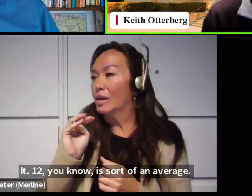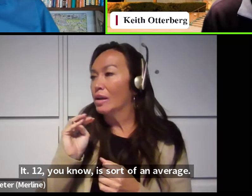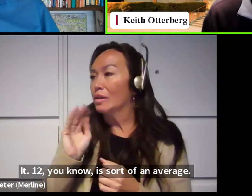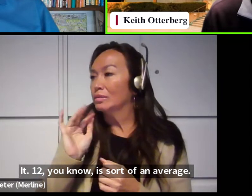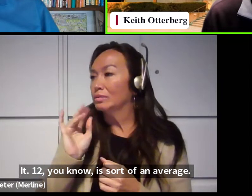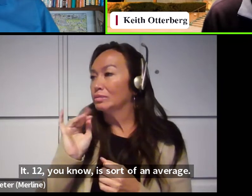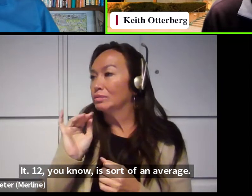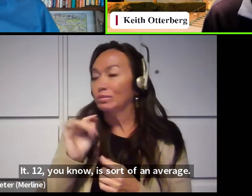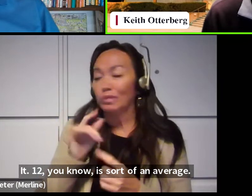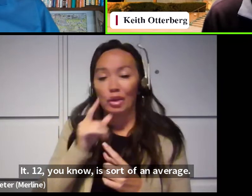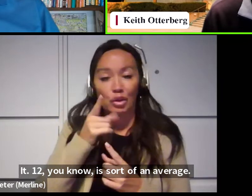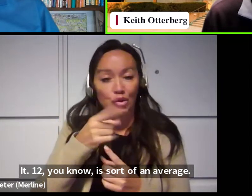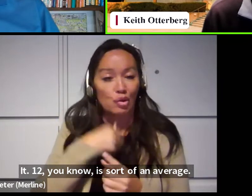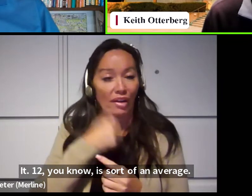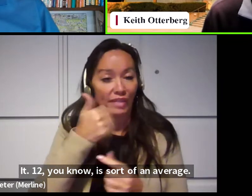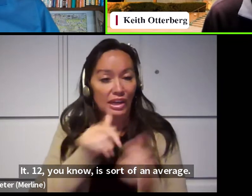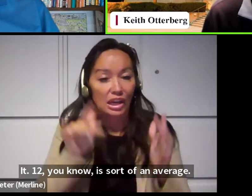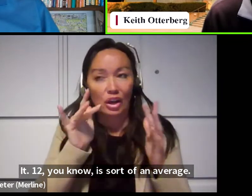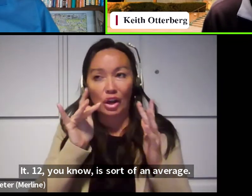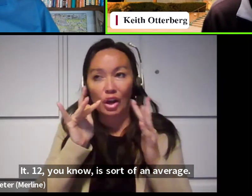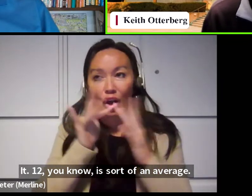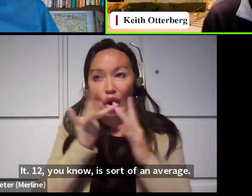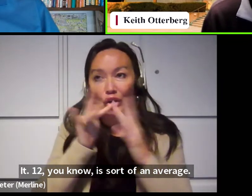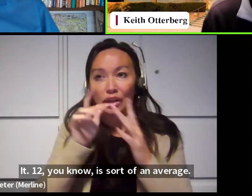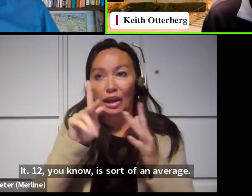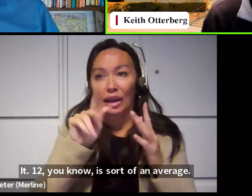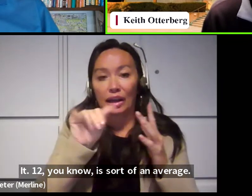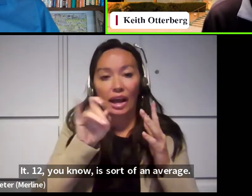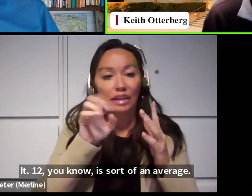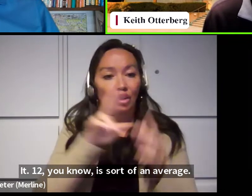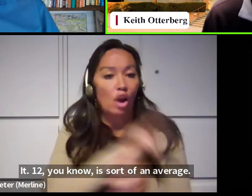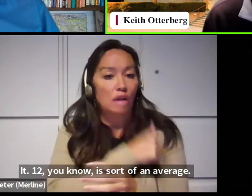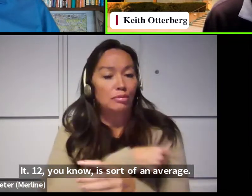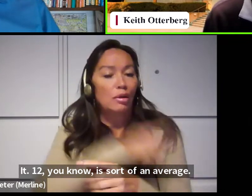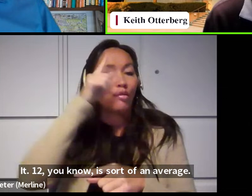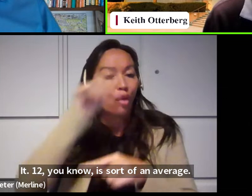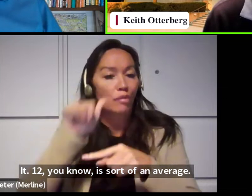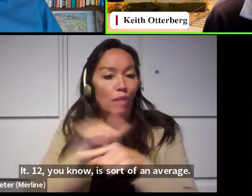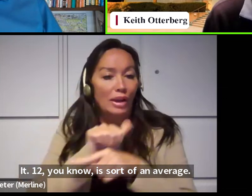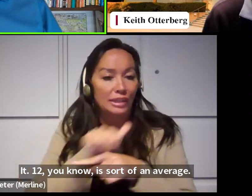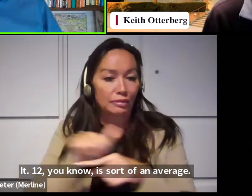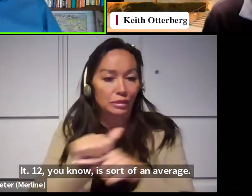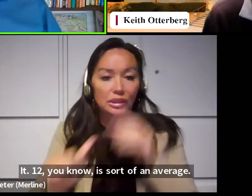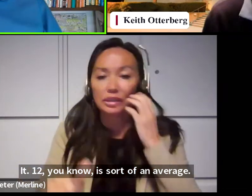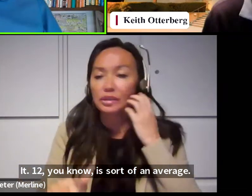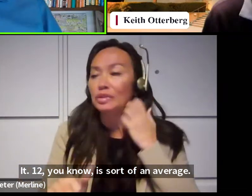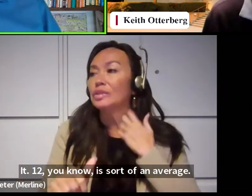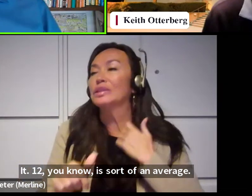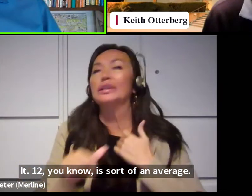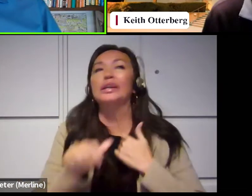Do you have any contacts at Kaiser hospitals for practicums?